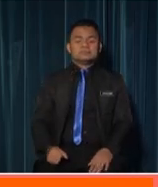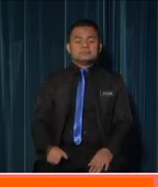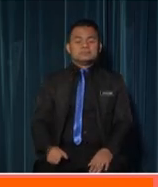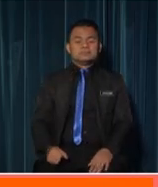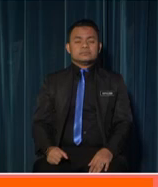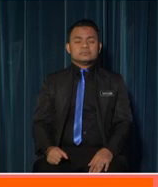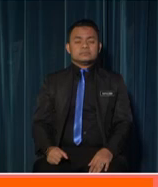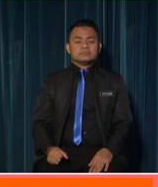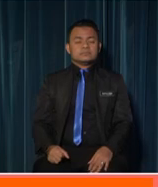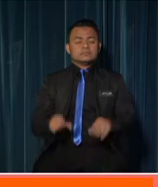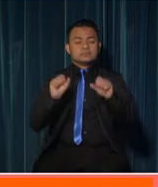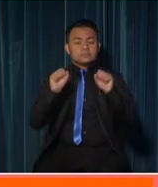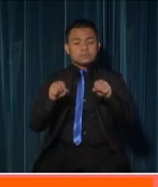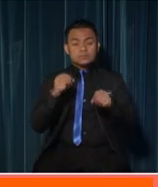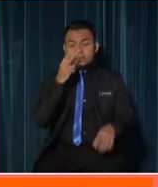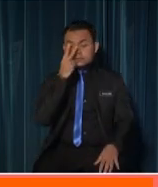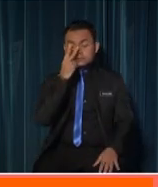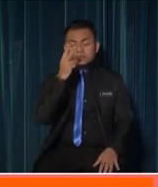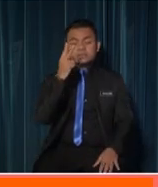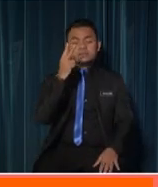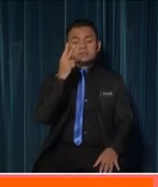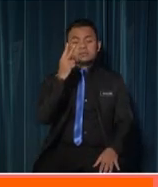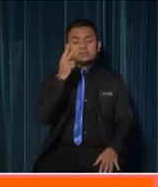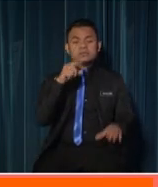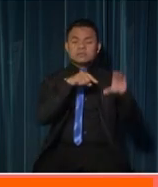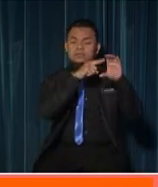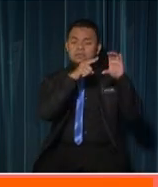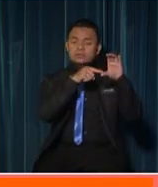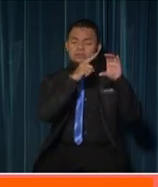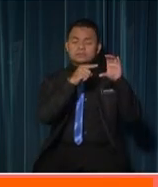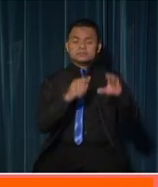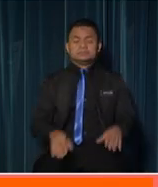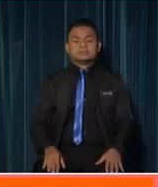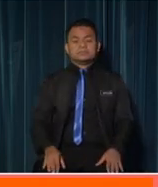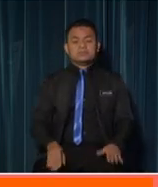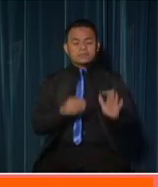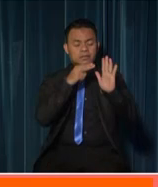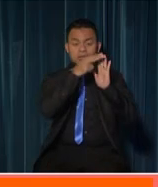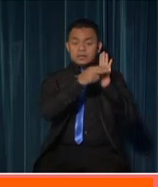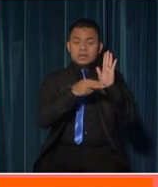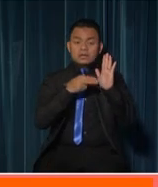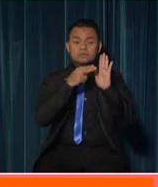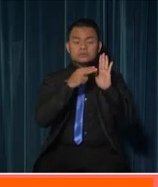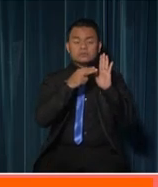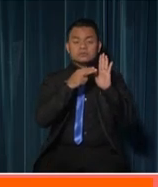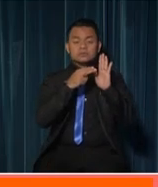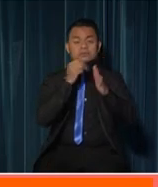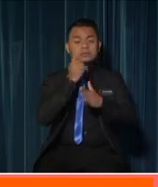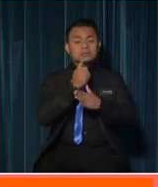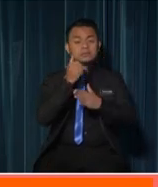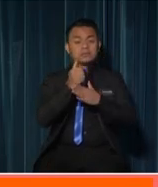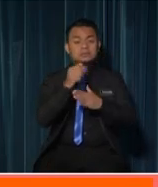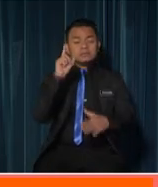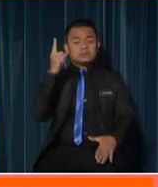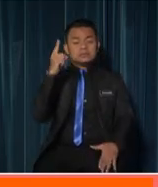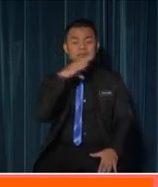Can you see the clock on the wall? The hour hand is between 11